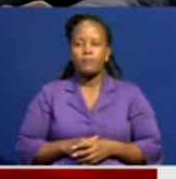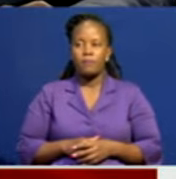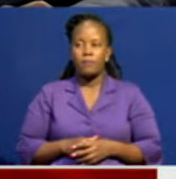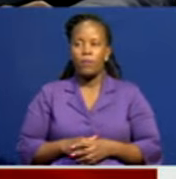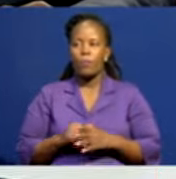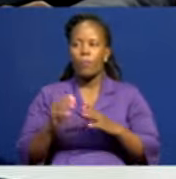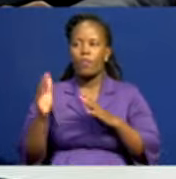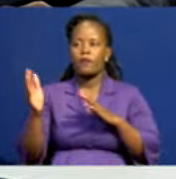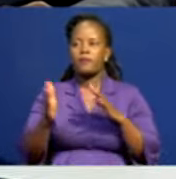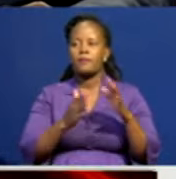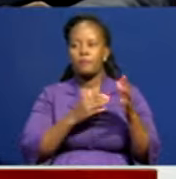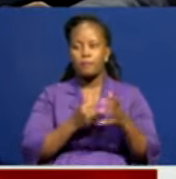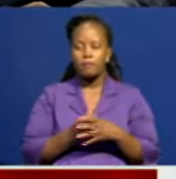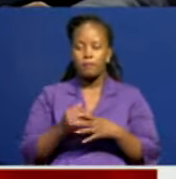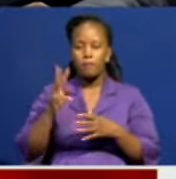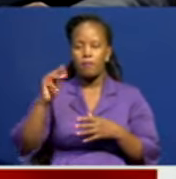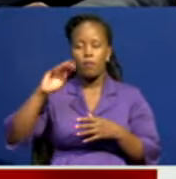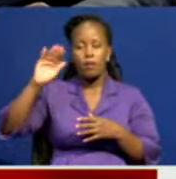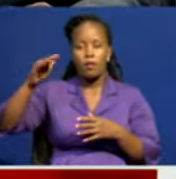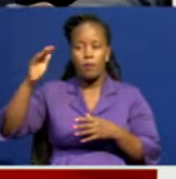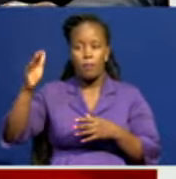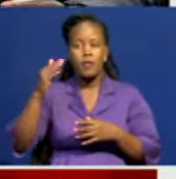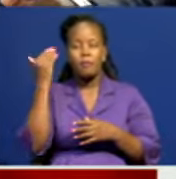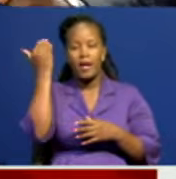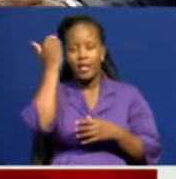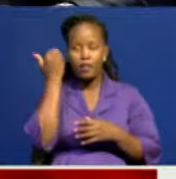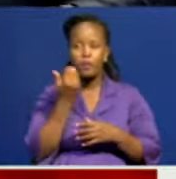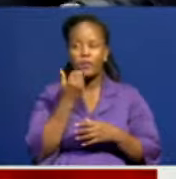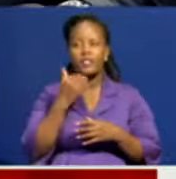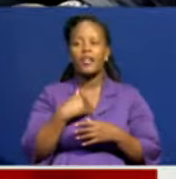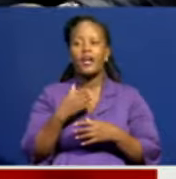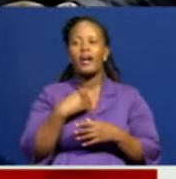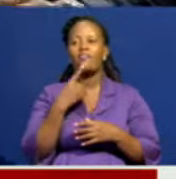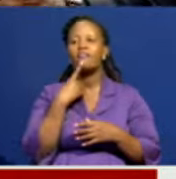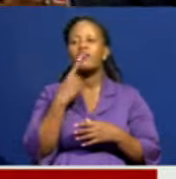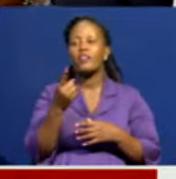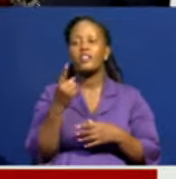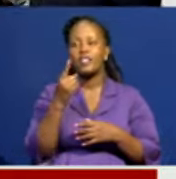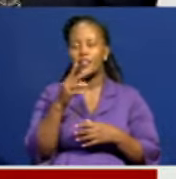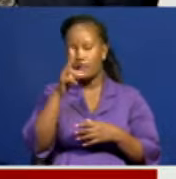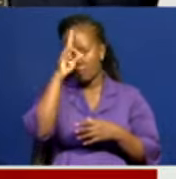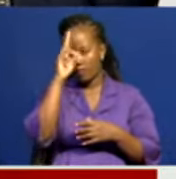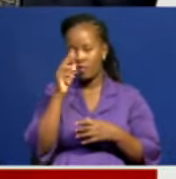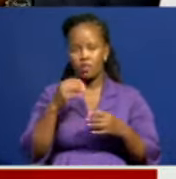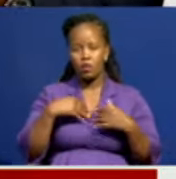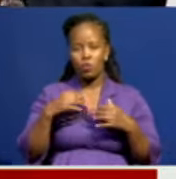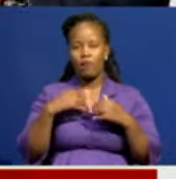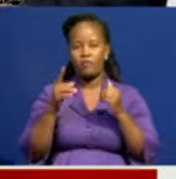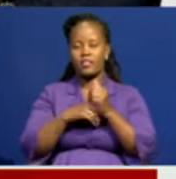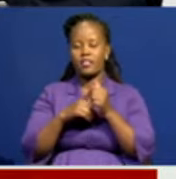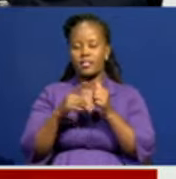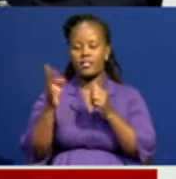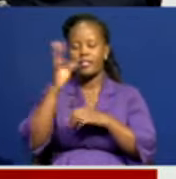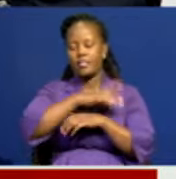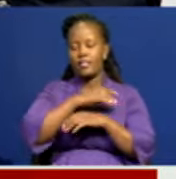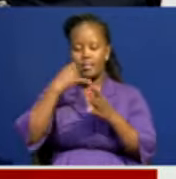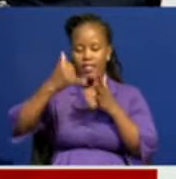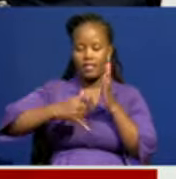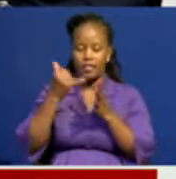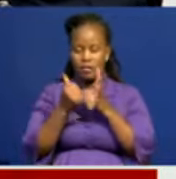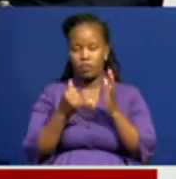And a Milimani Law Court has directed police to remand a land registrar official for 6 days at the industrial area until